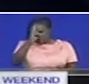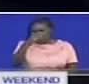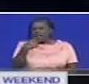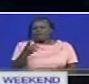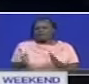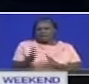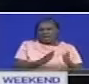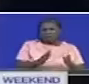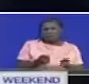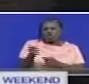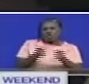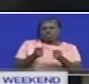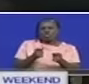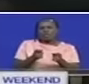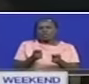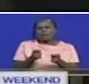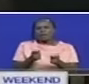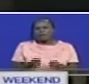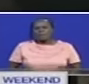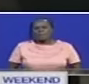contain the clashes.